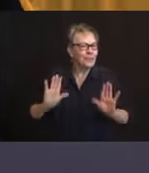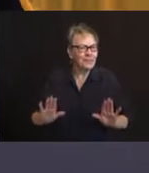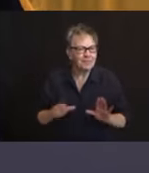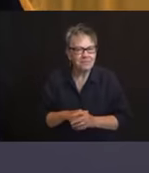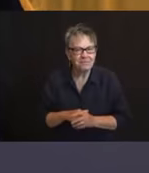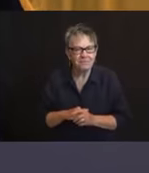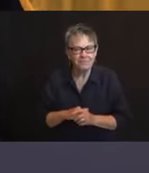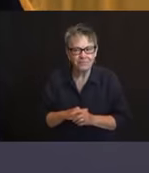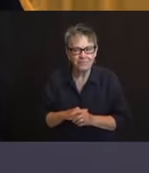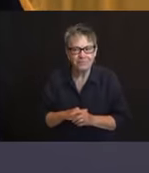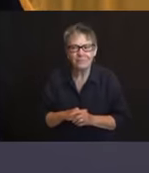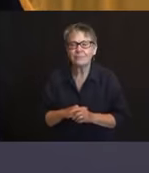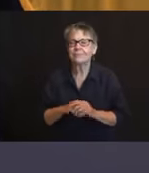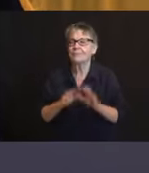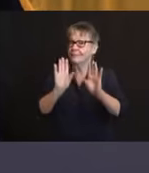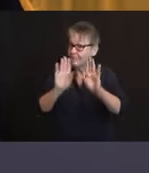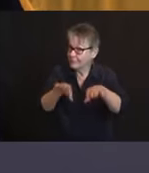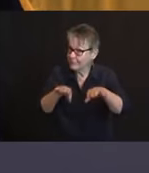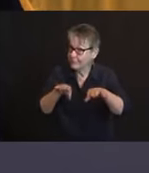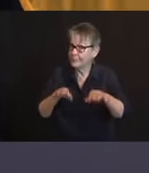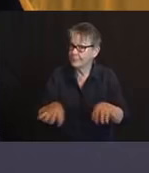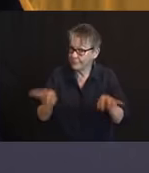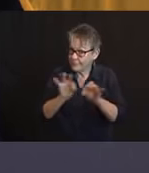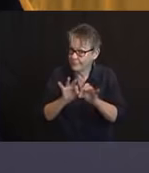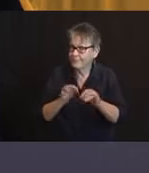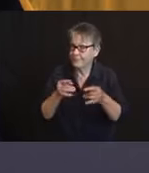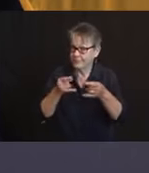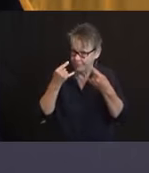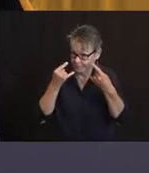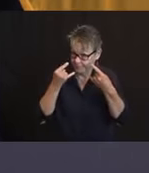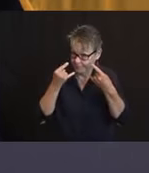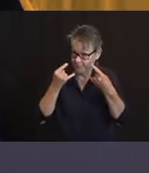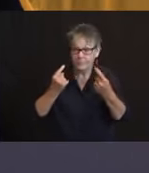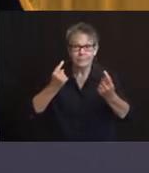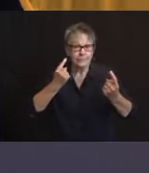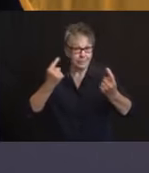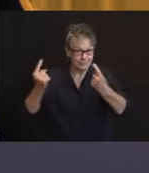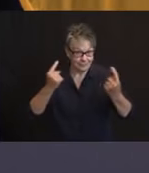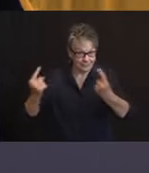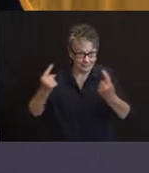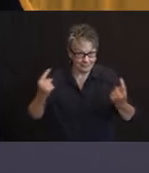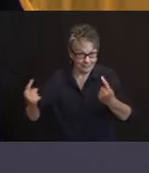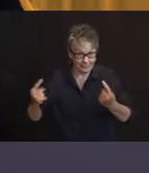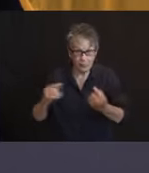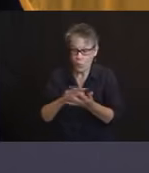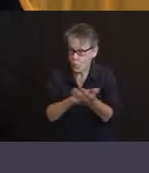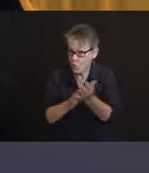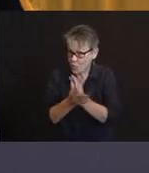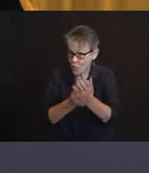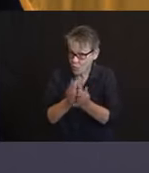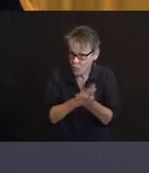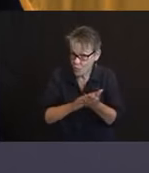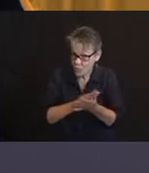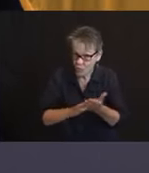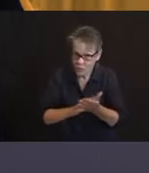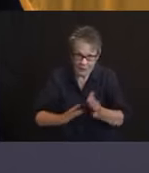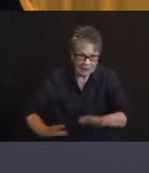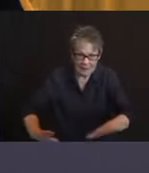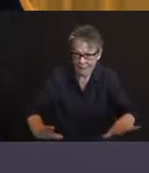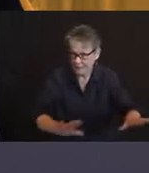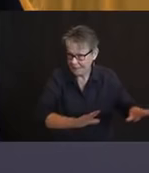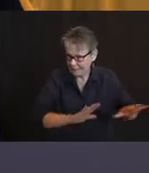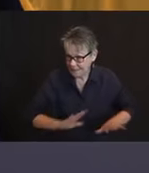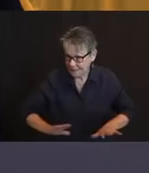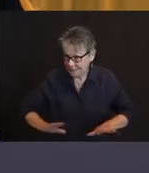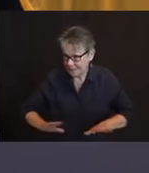distance, wash hands with soap and water. This could come back, please God it doesn't, but keep up the great work. Keep up the great